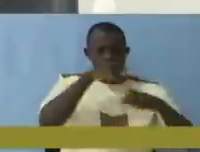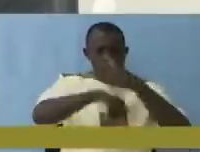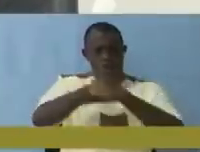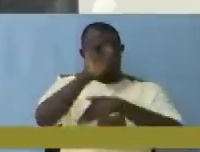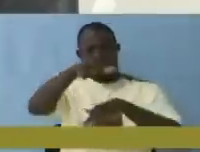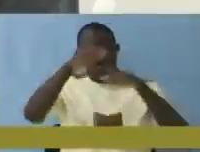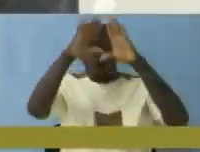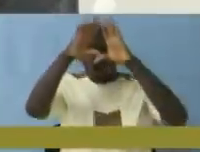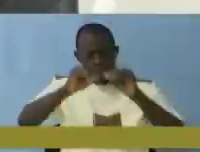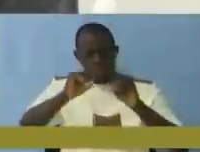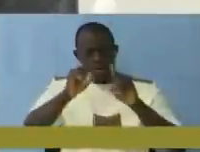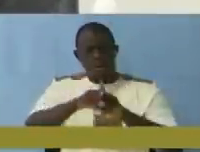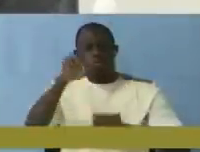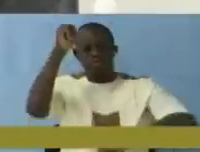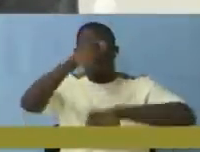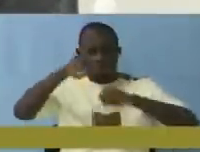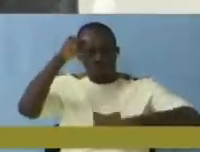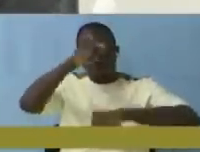That is what happened.